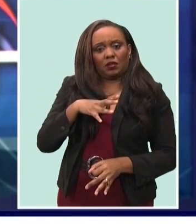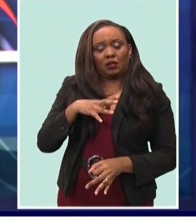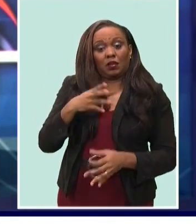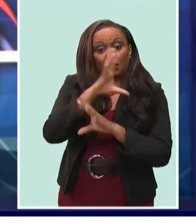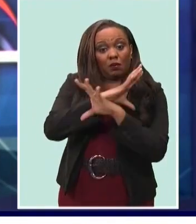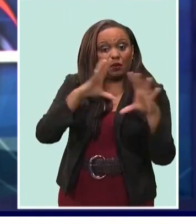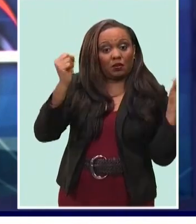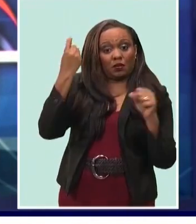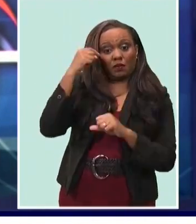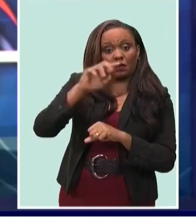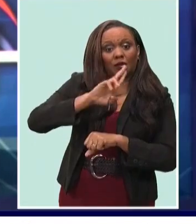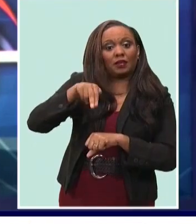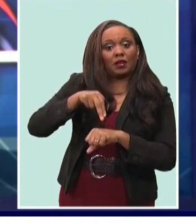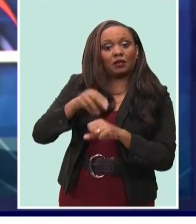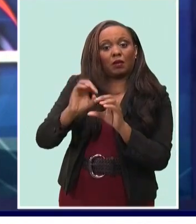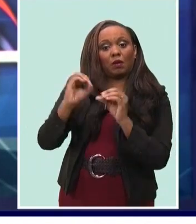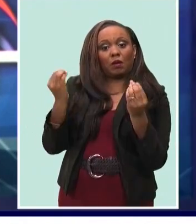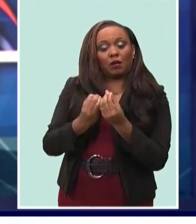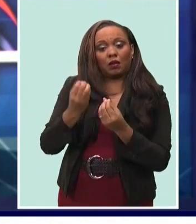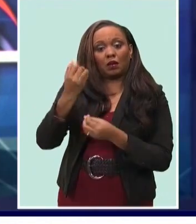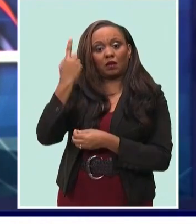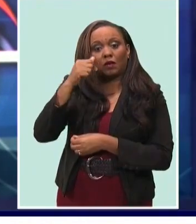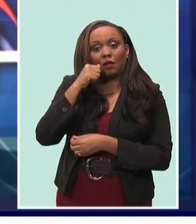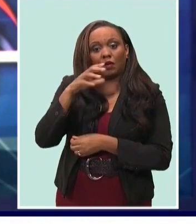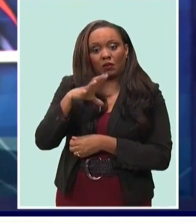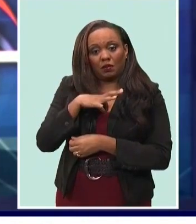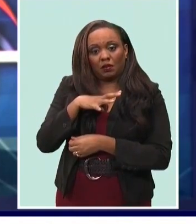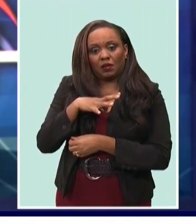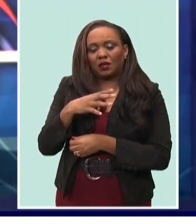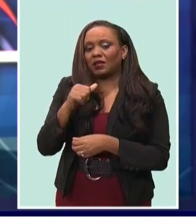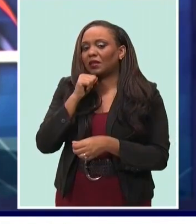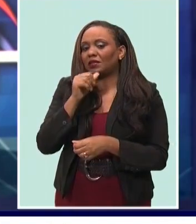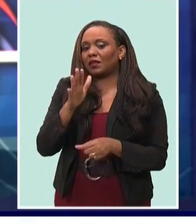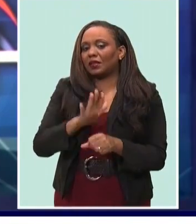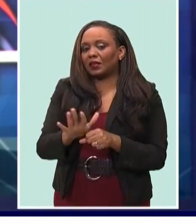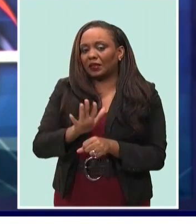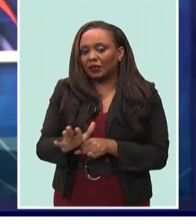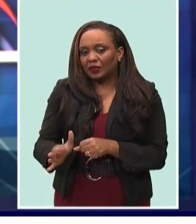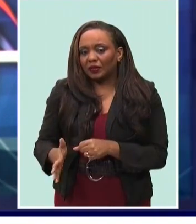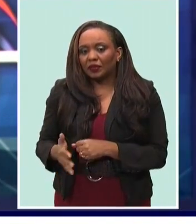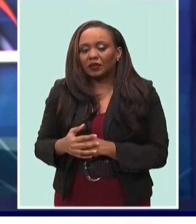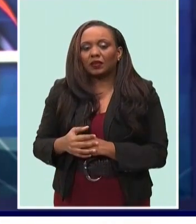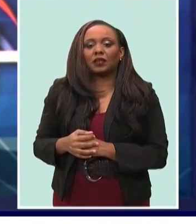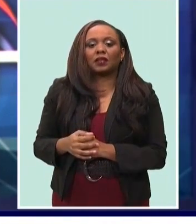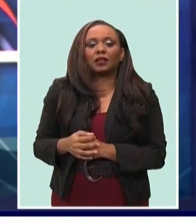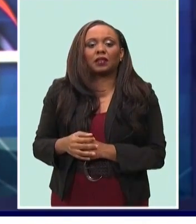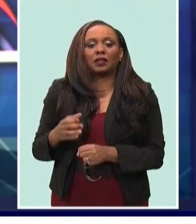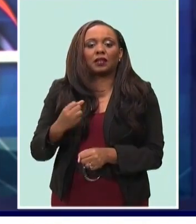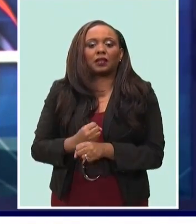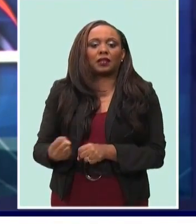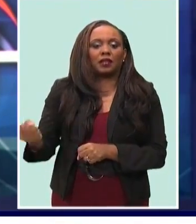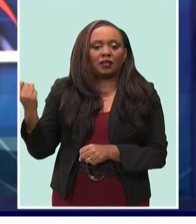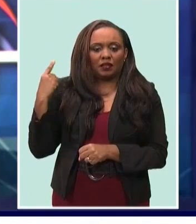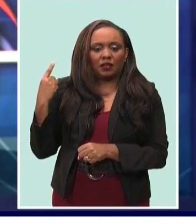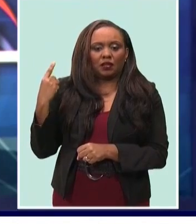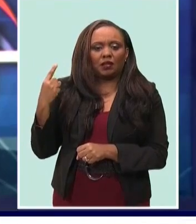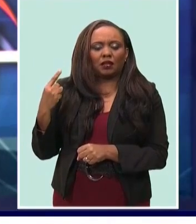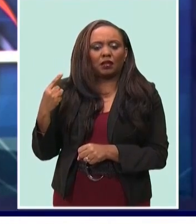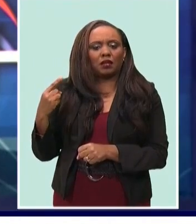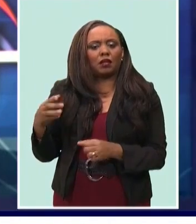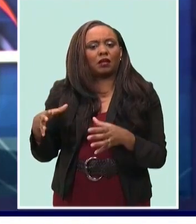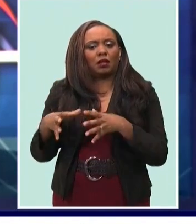of the National Organization of Women, Evelyn Broom Christie, says this is simply not good enough. She tells CBC News last year